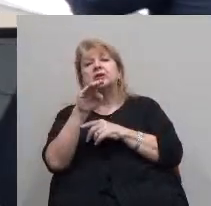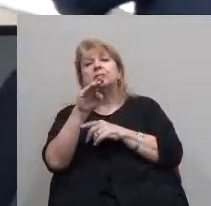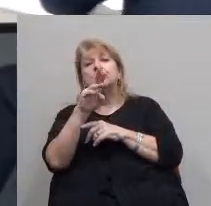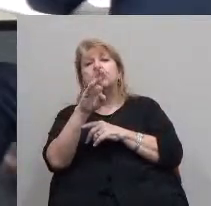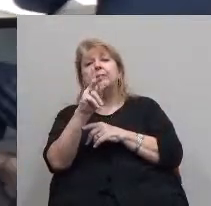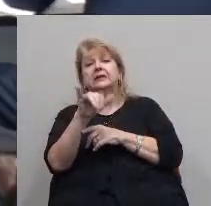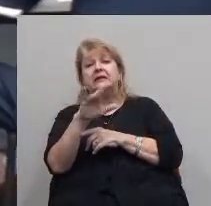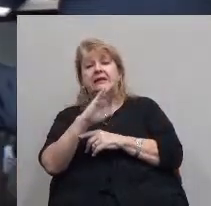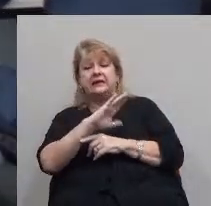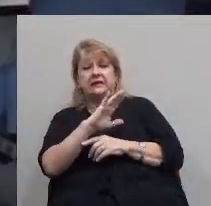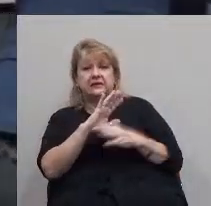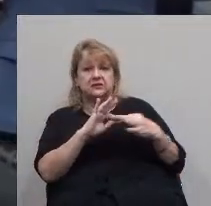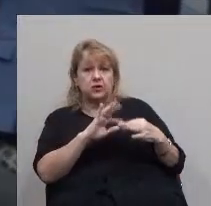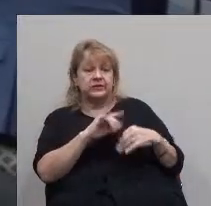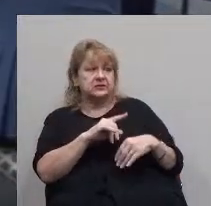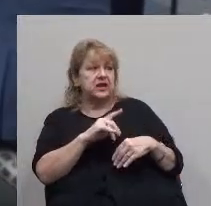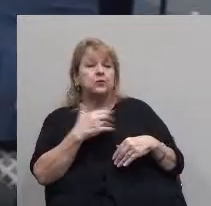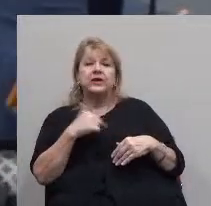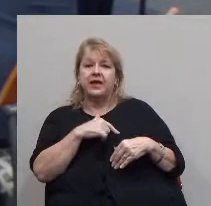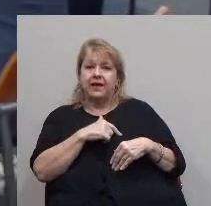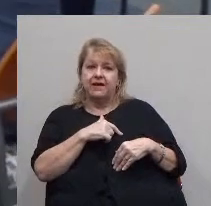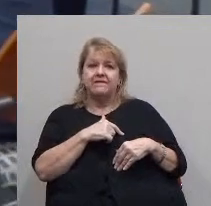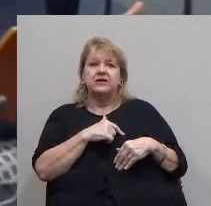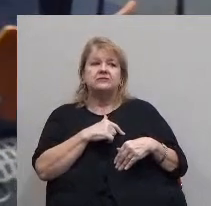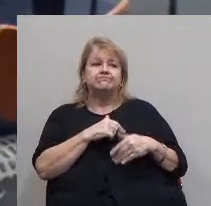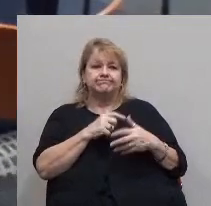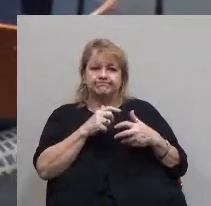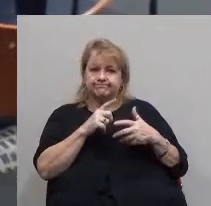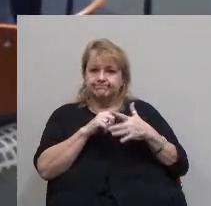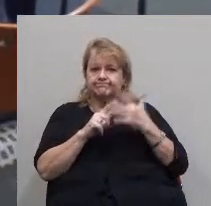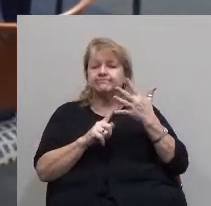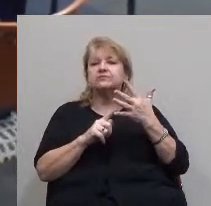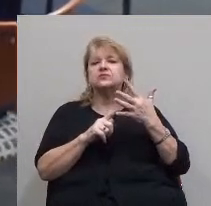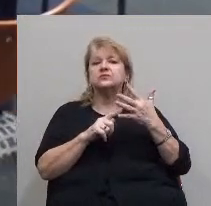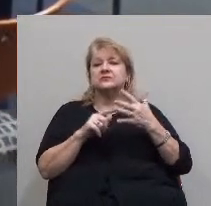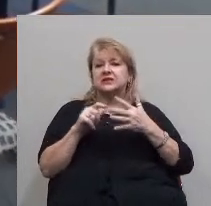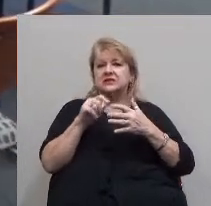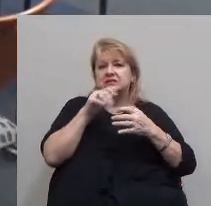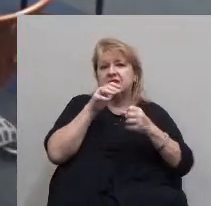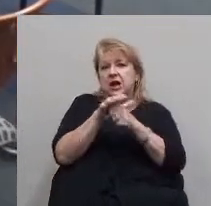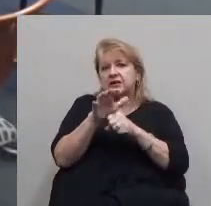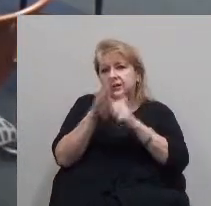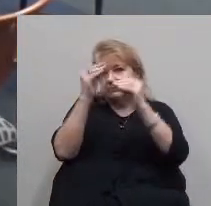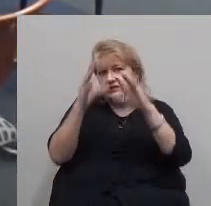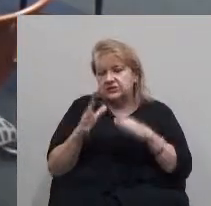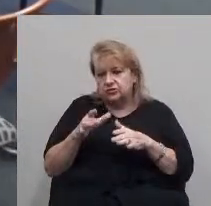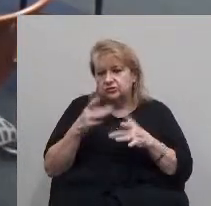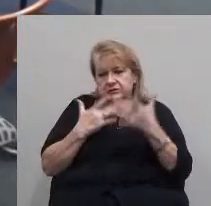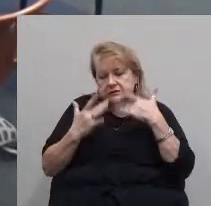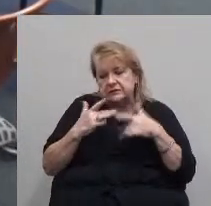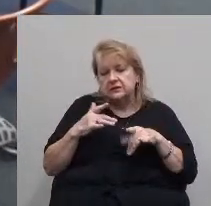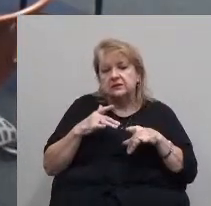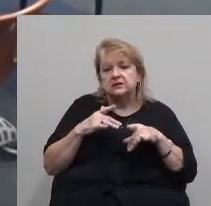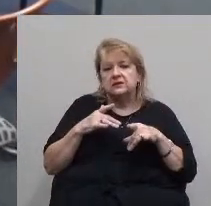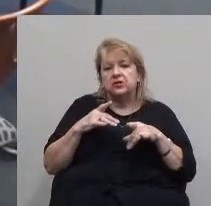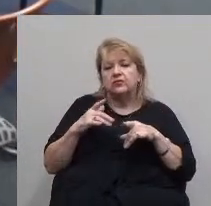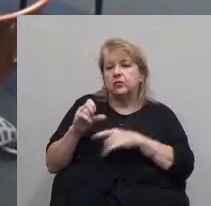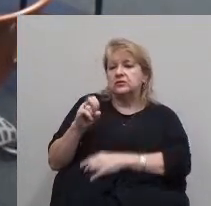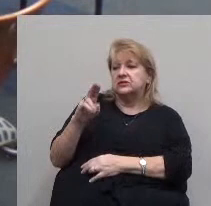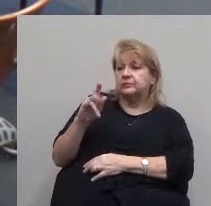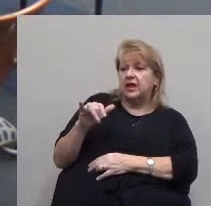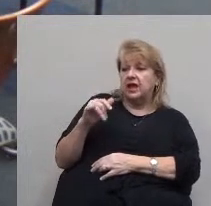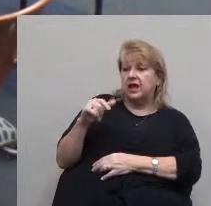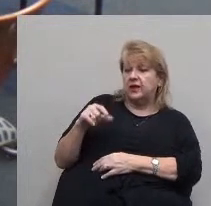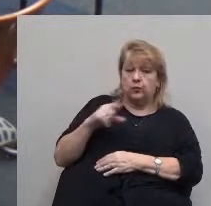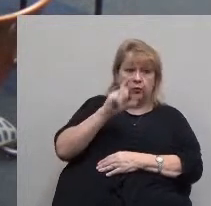different approaches that are on the table right now to address the teacher shortage, both on the supply side and the demand side. But going back to Superintendent